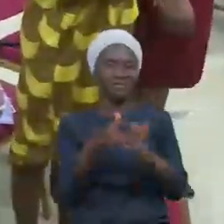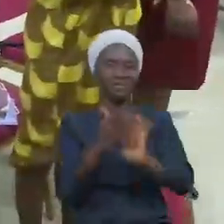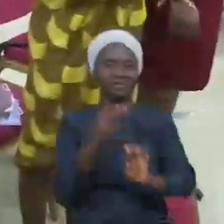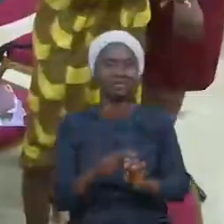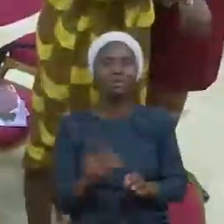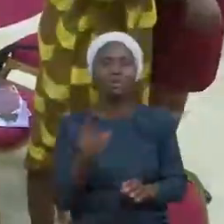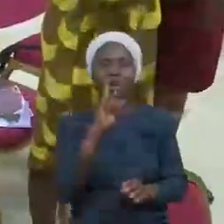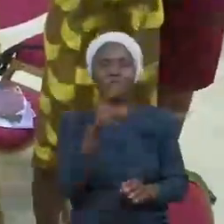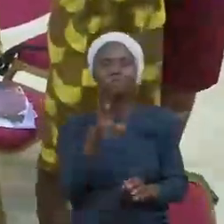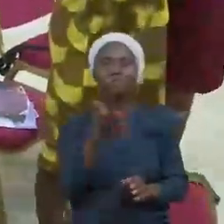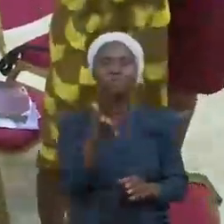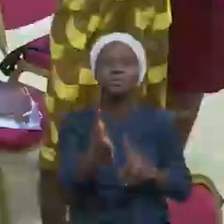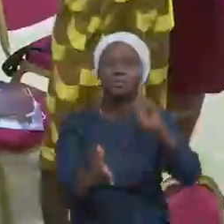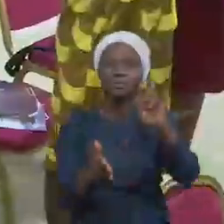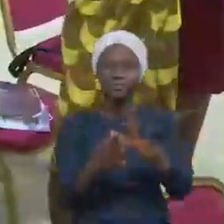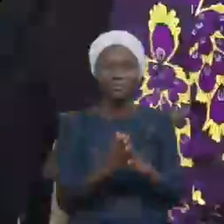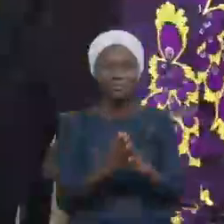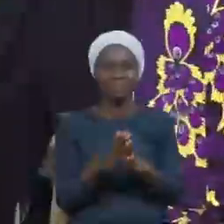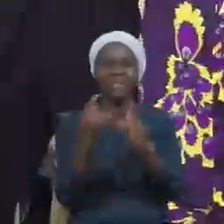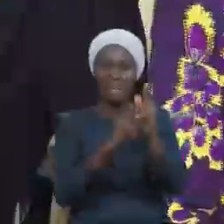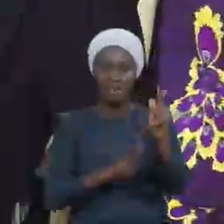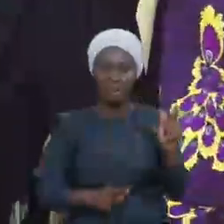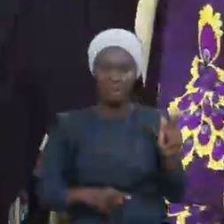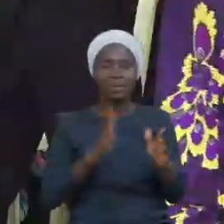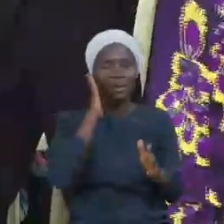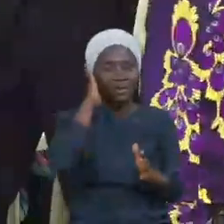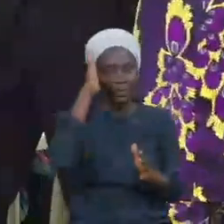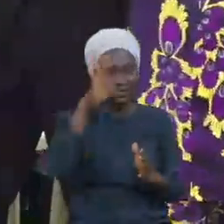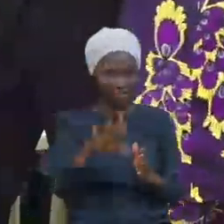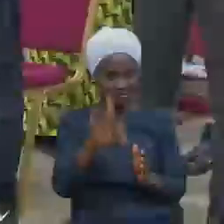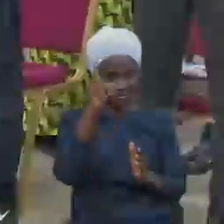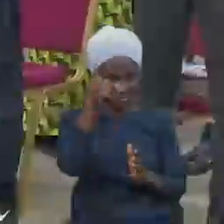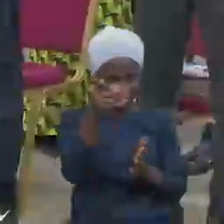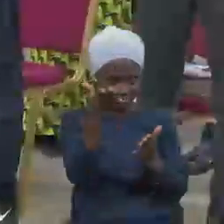Where is he? The Lord will locate you there.